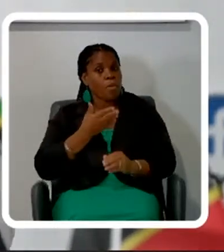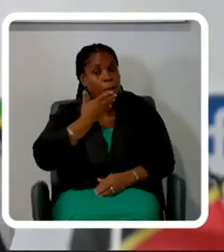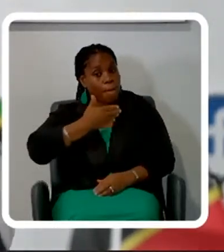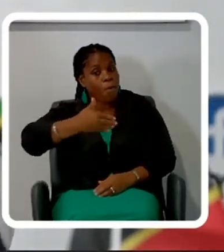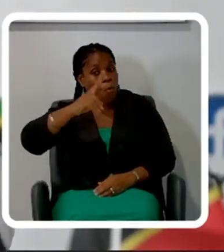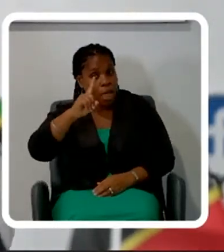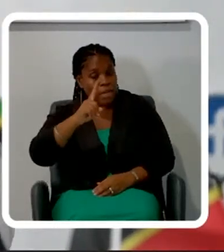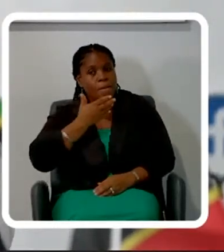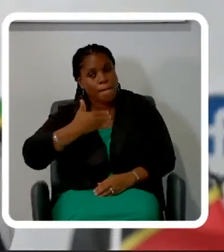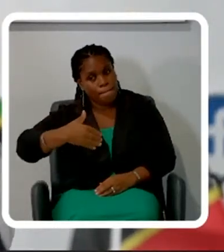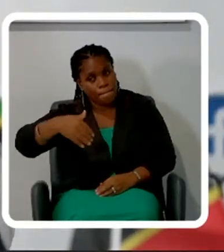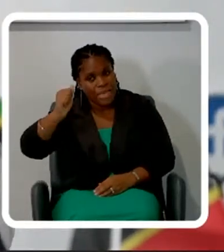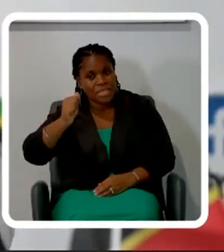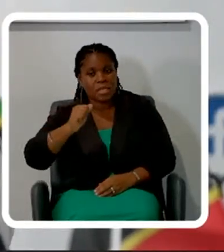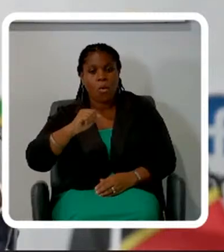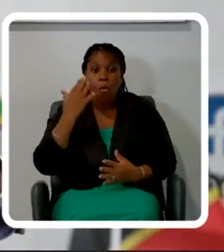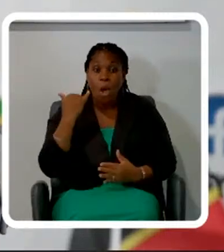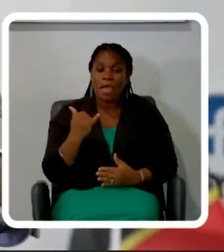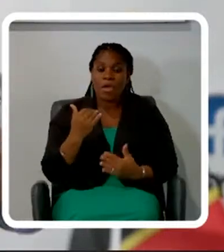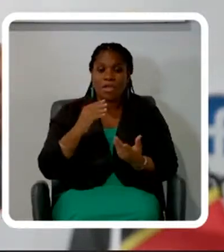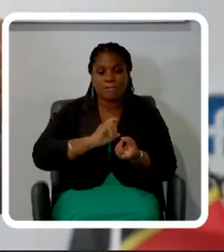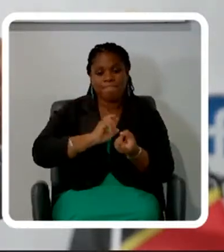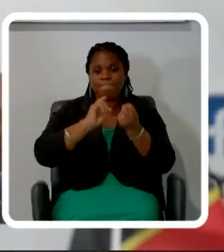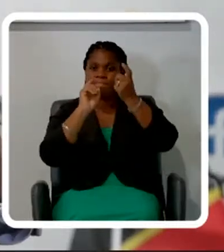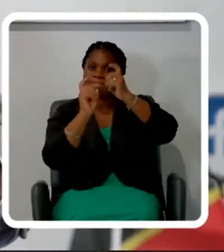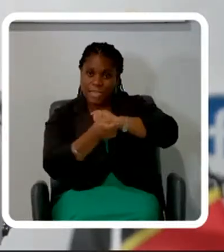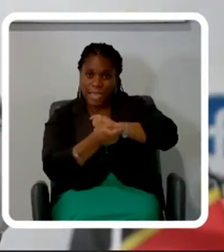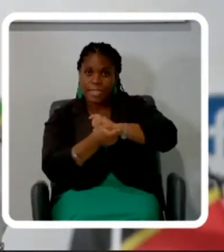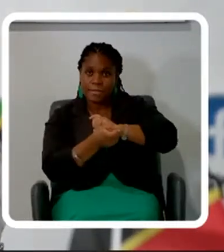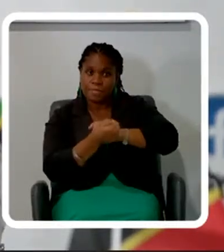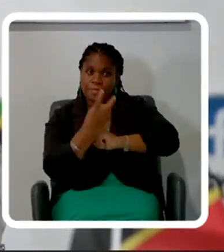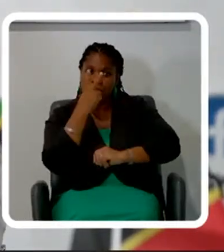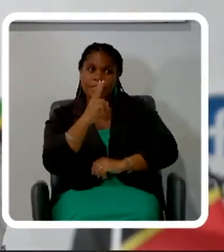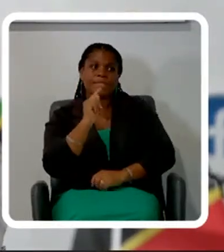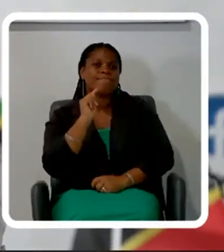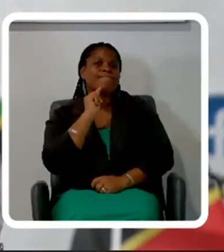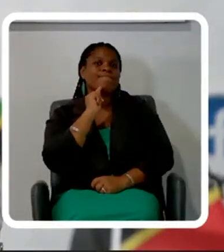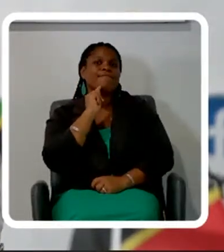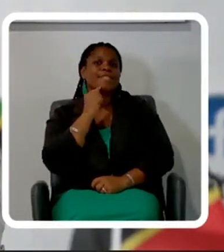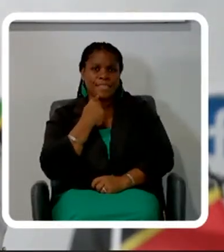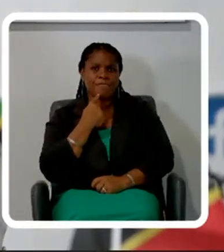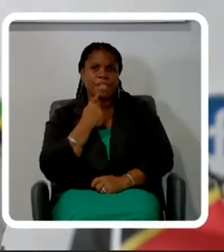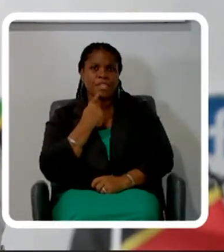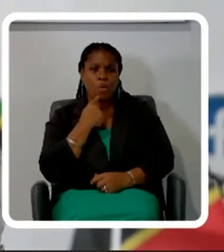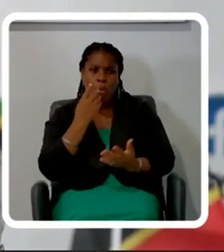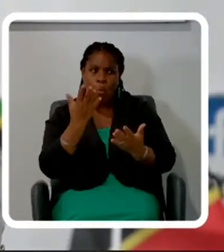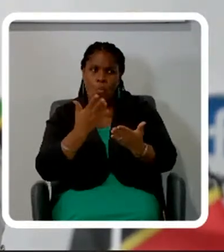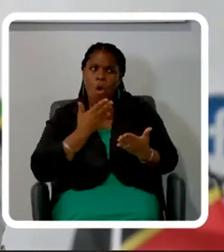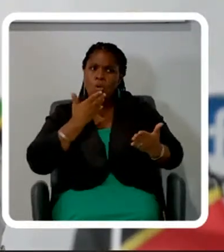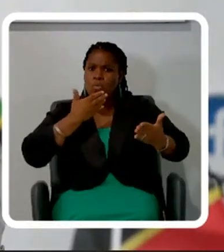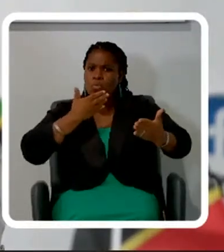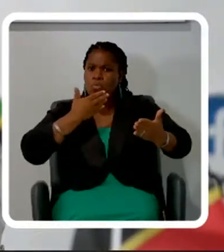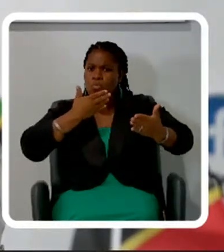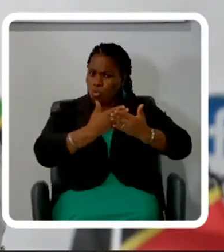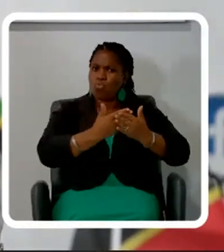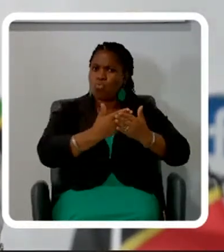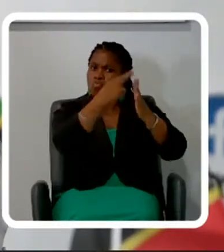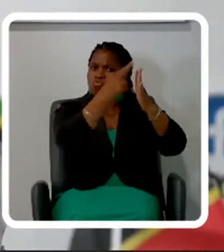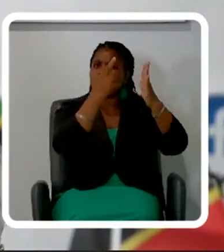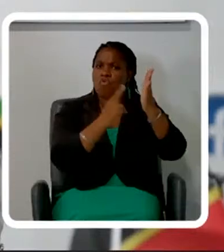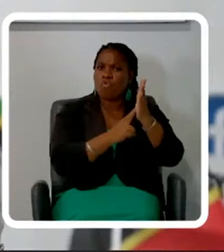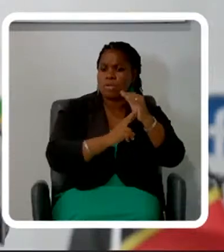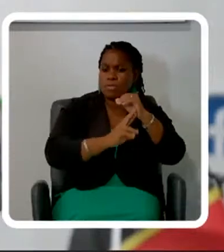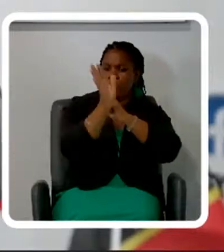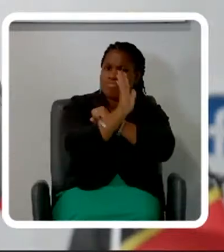ourselves. They recognize that we were serious. That is why I keep saying our actions are not determined by the dictates